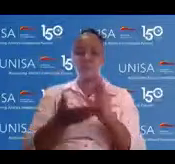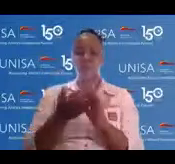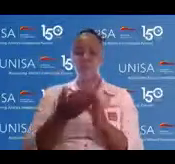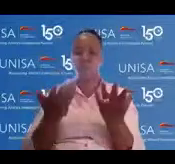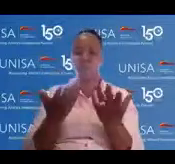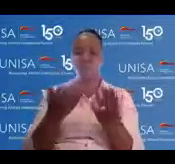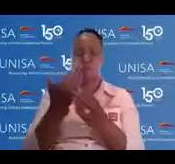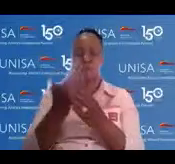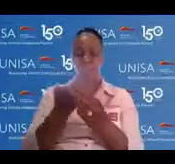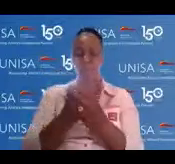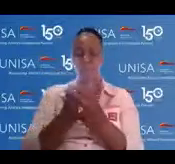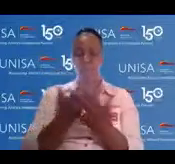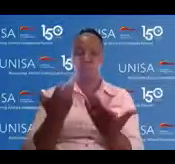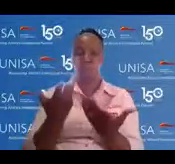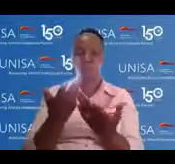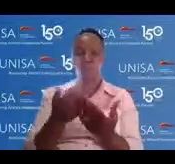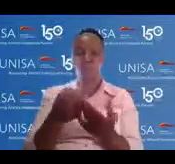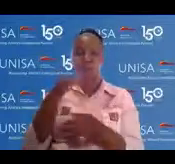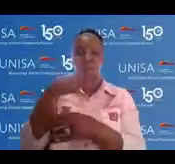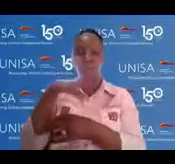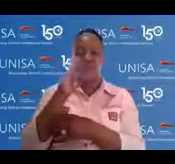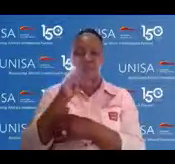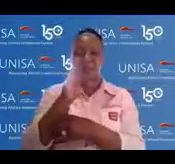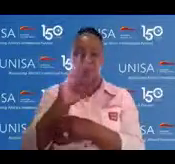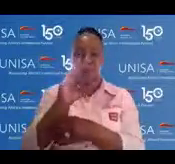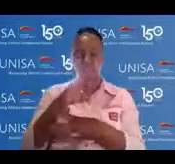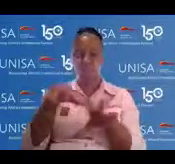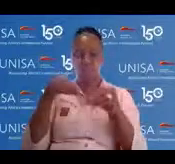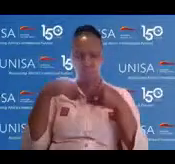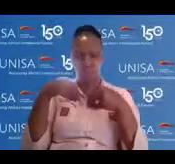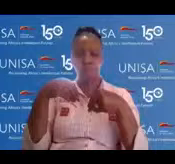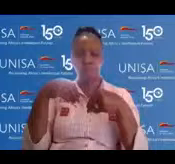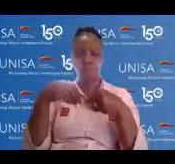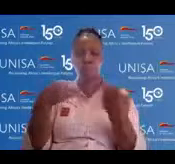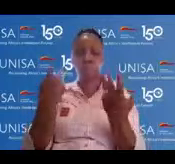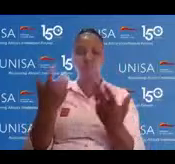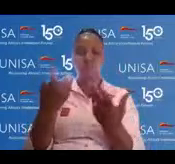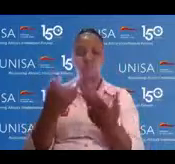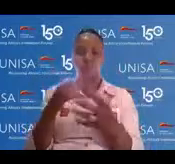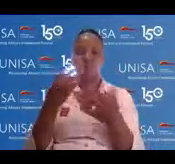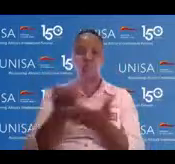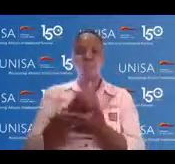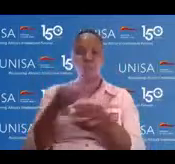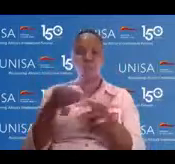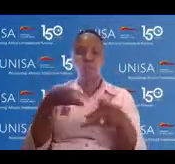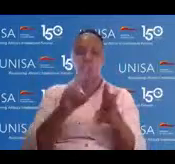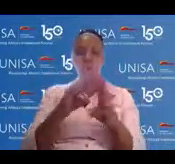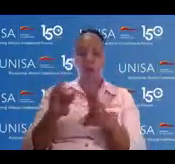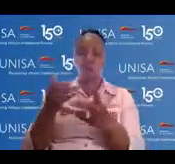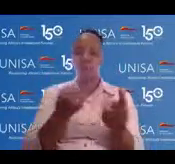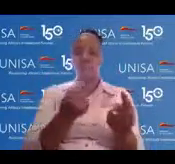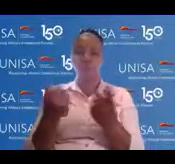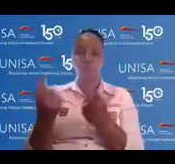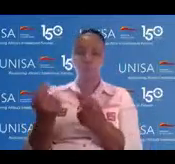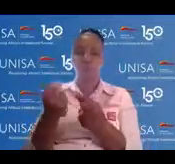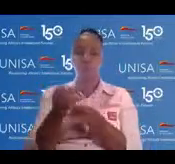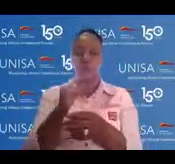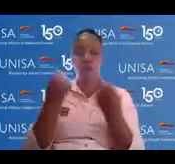generally, PDF documents are accepted. The safest route to go. Alternatively, they also allow sometimes